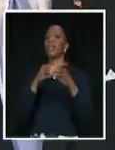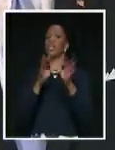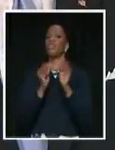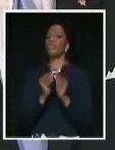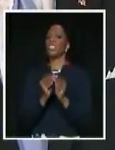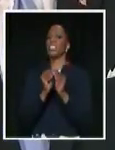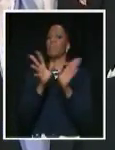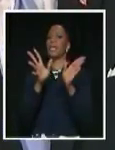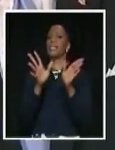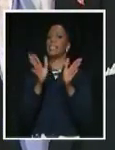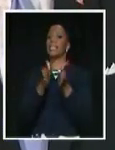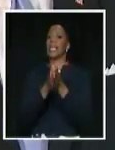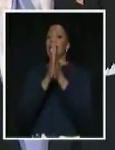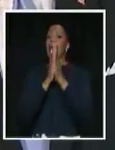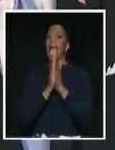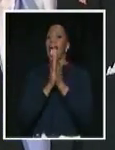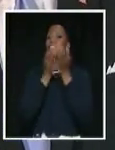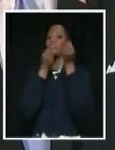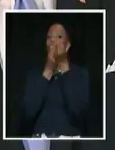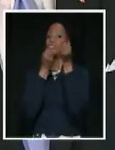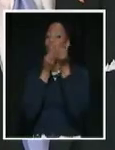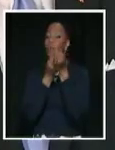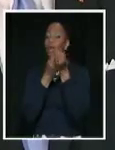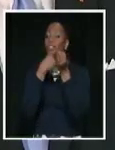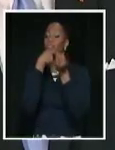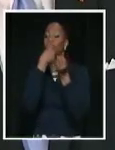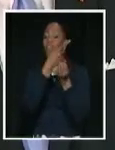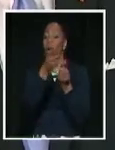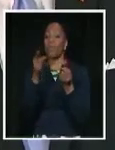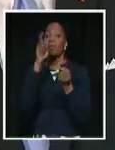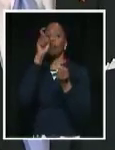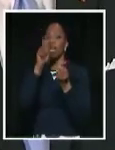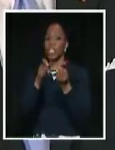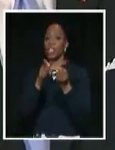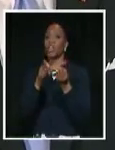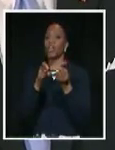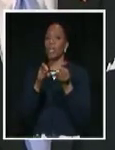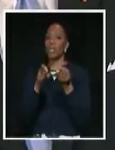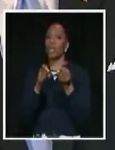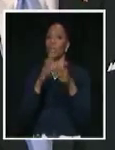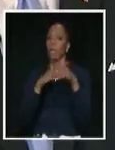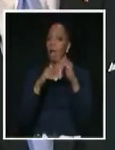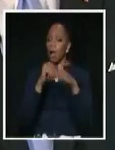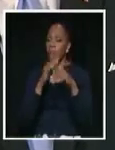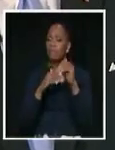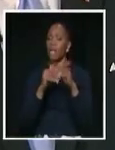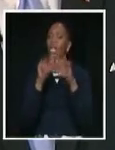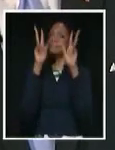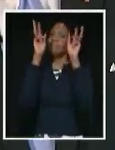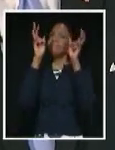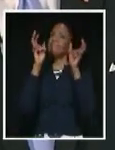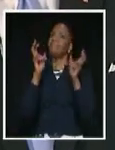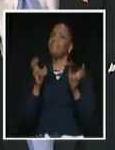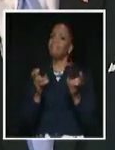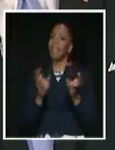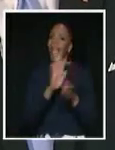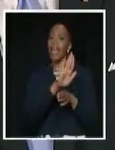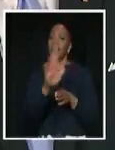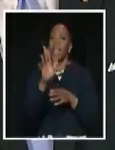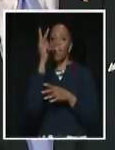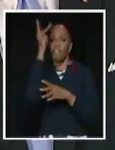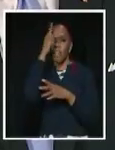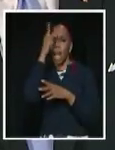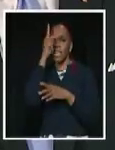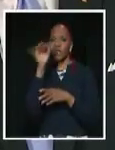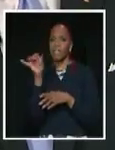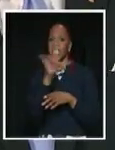support of Tea Party activists. In fact, you told them they should be comforted that, in quote, many, many ways, their philosophy was similar